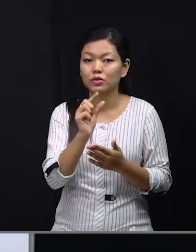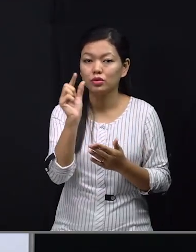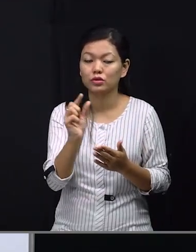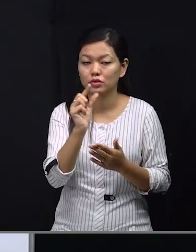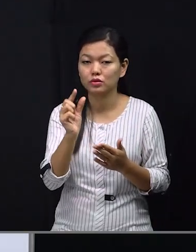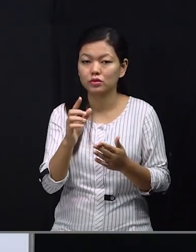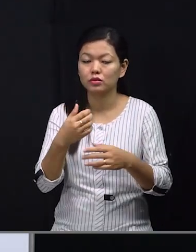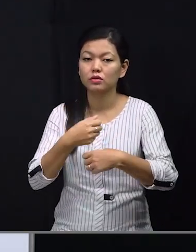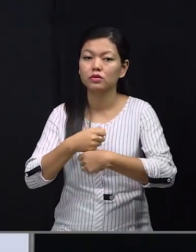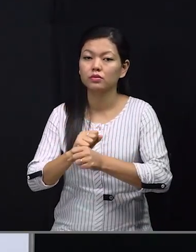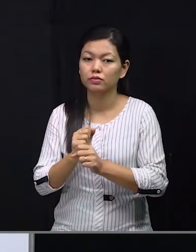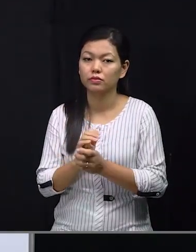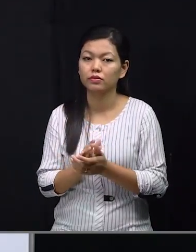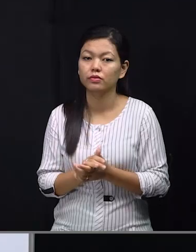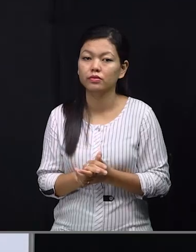obtain